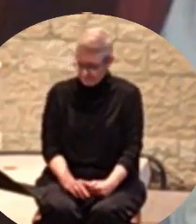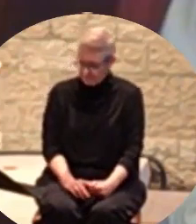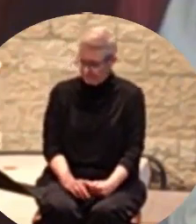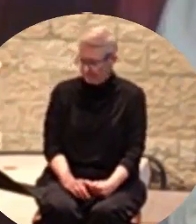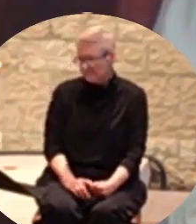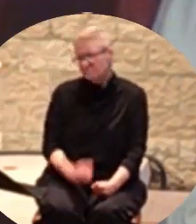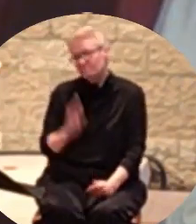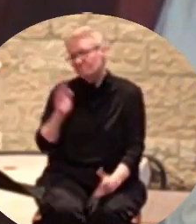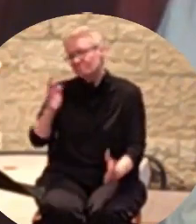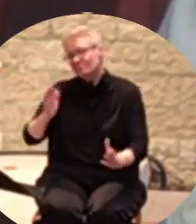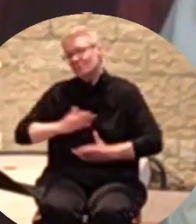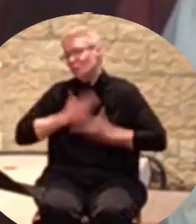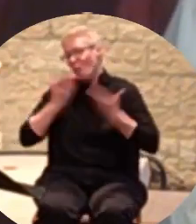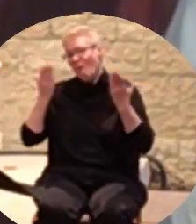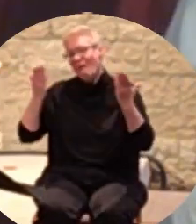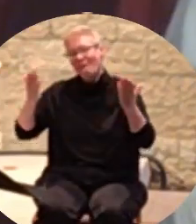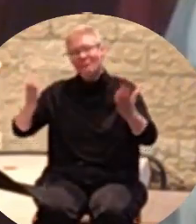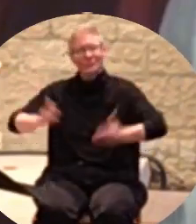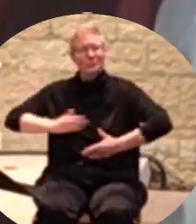Joyful, joyful,